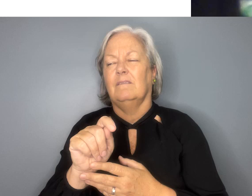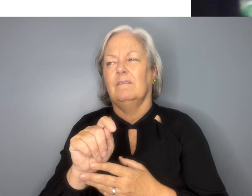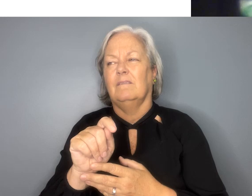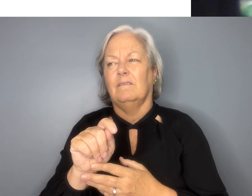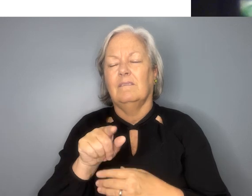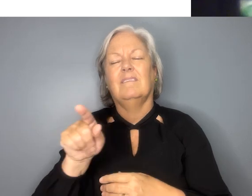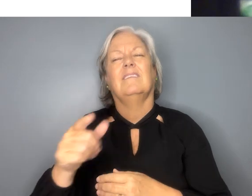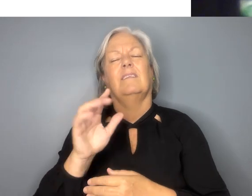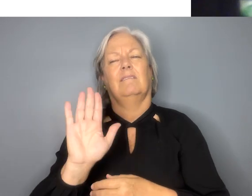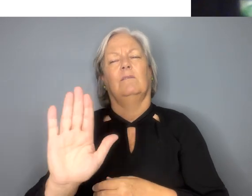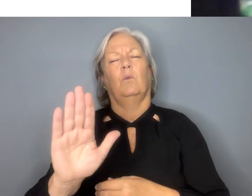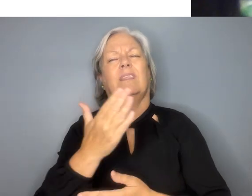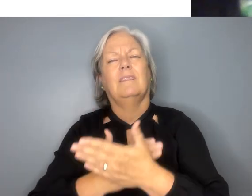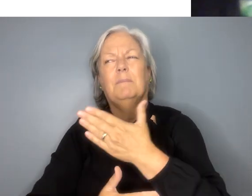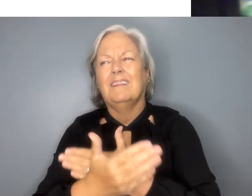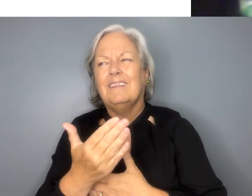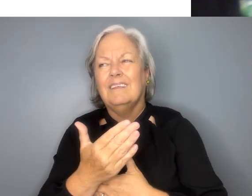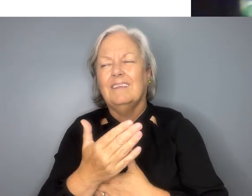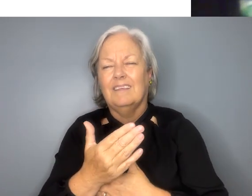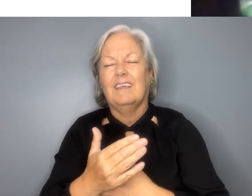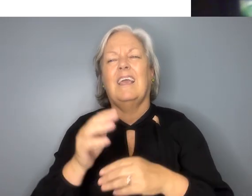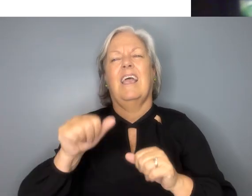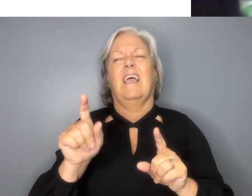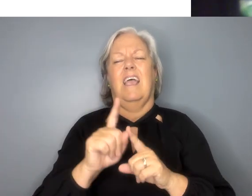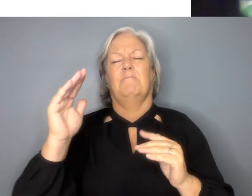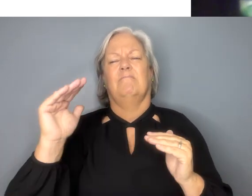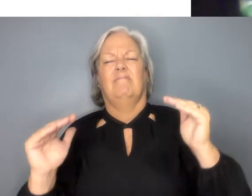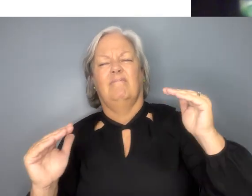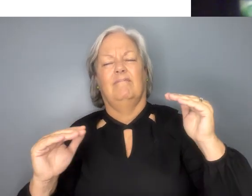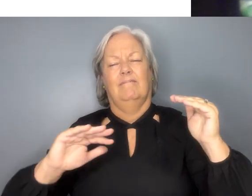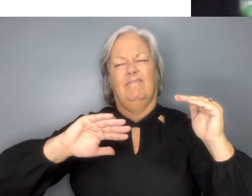parts. Your disability becomes overriding,